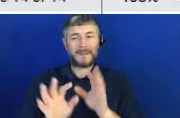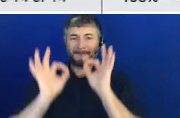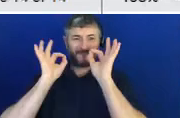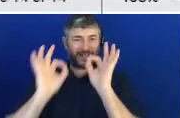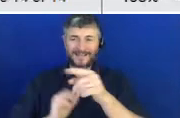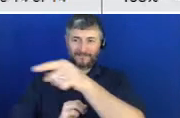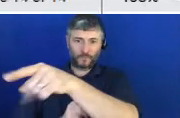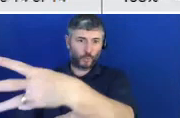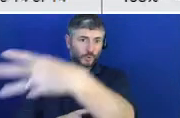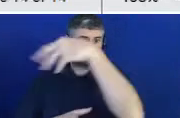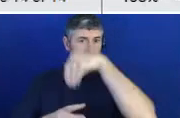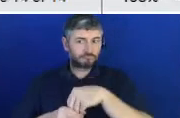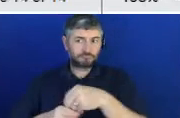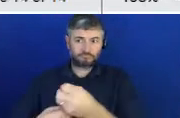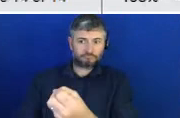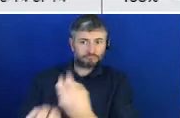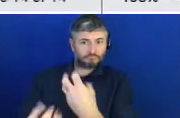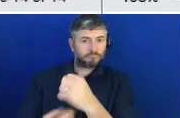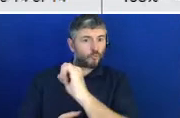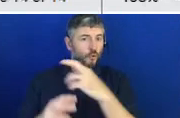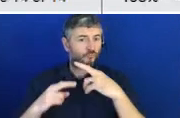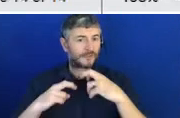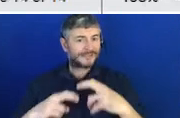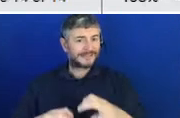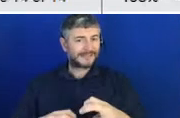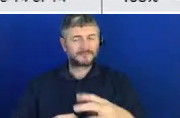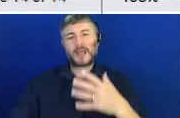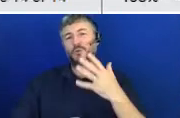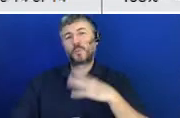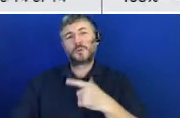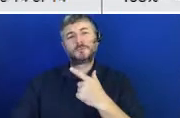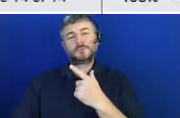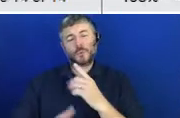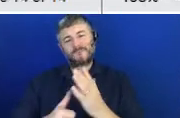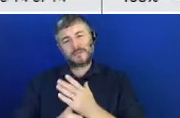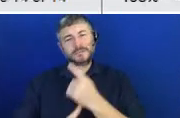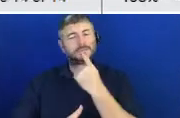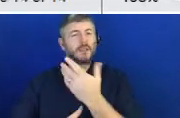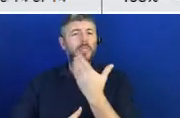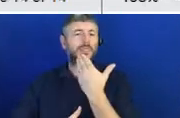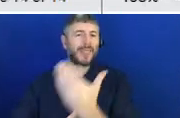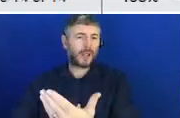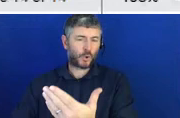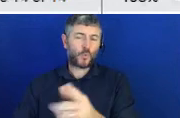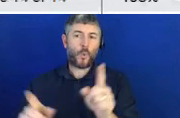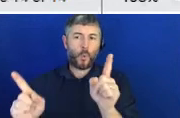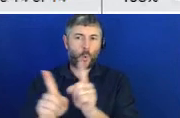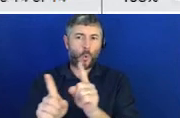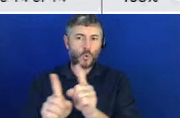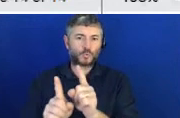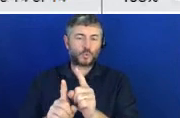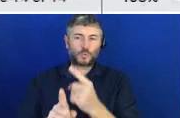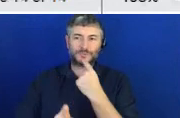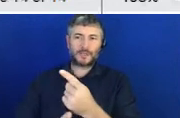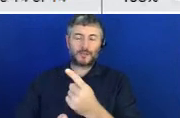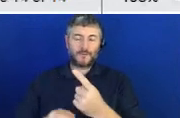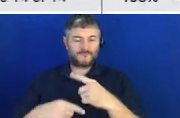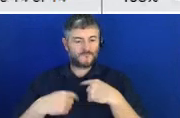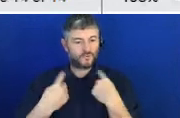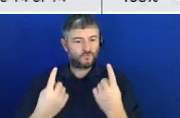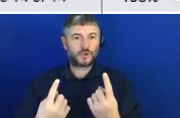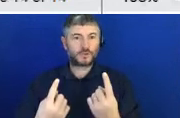along and share that research. I just kind of wanted to say thank you, and also just to note that for us,